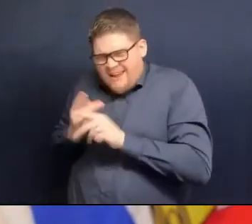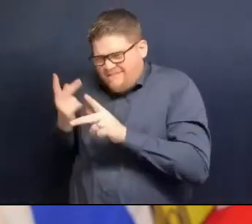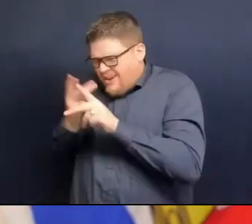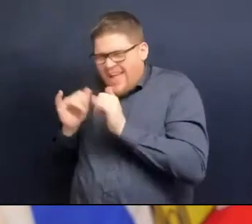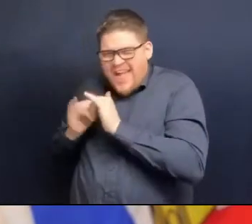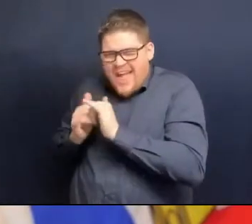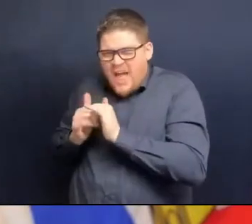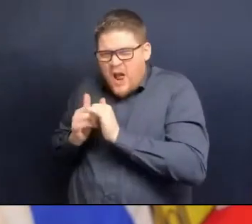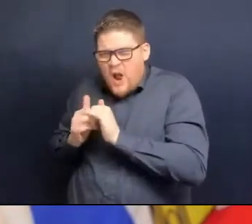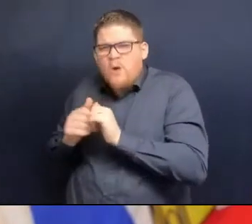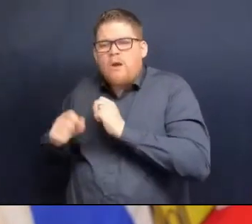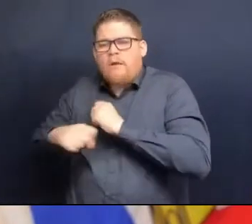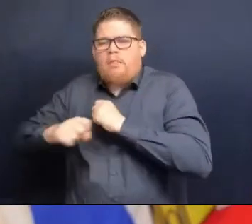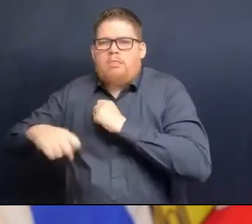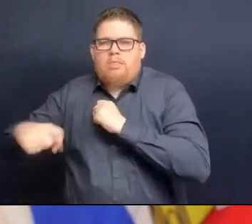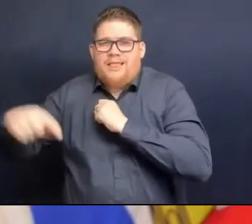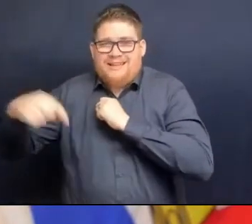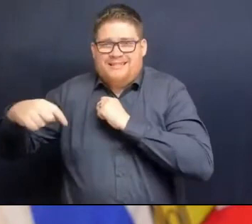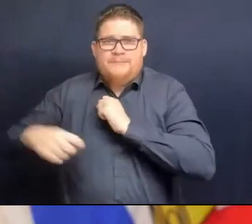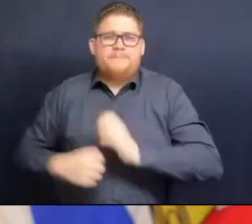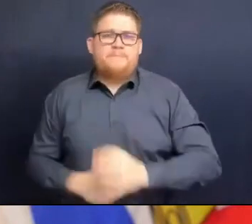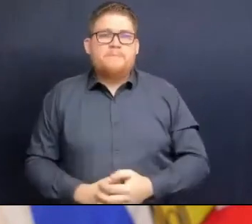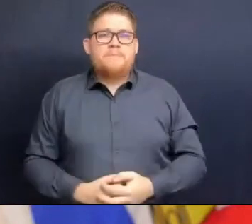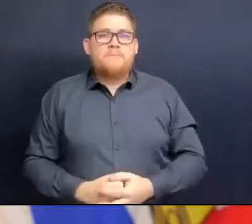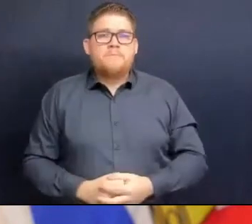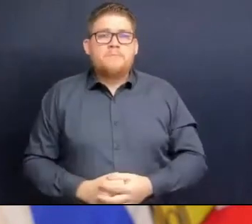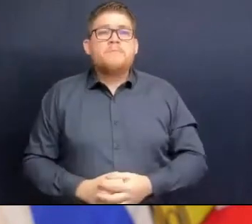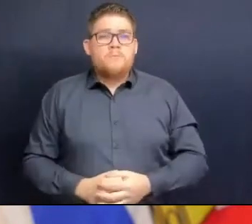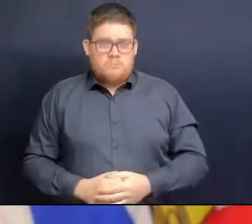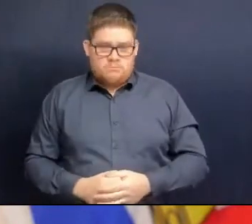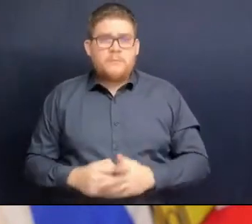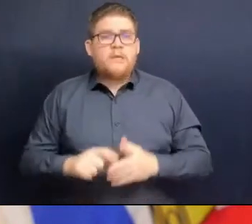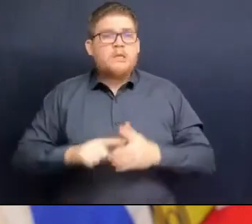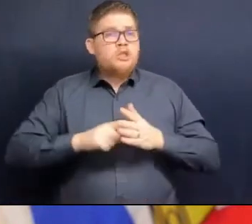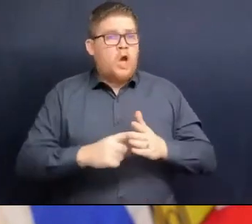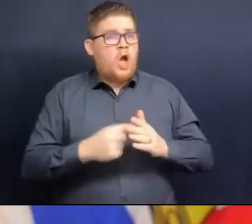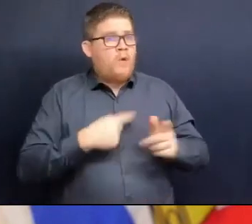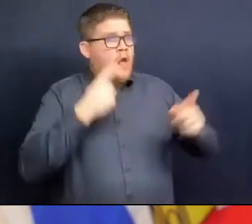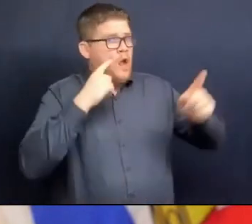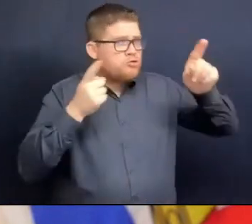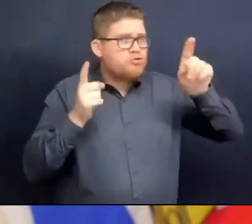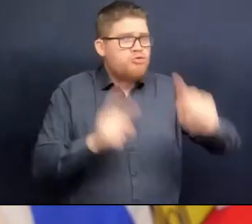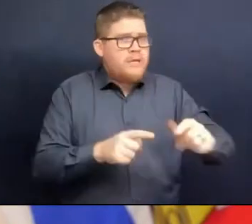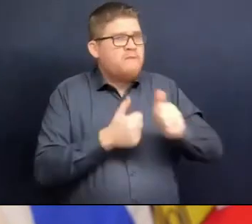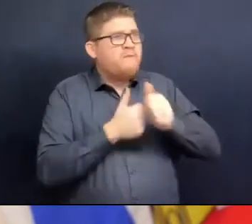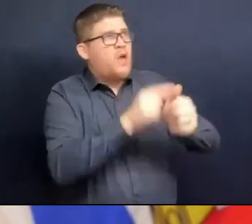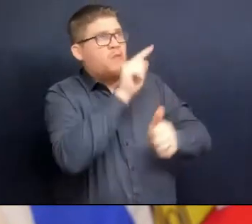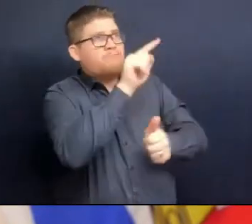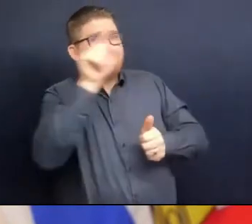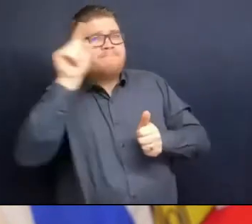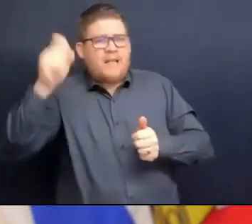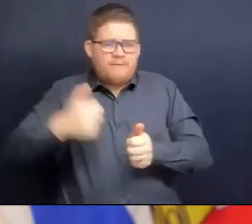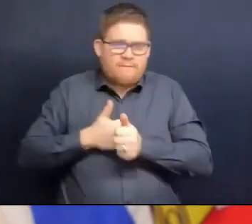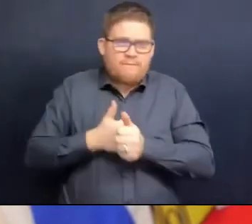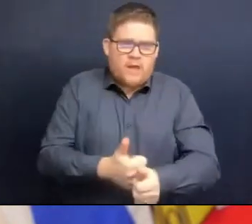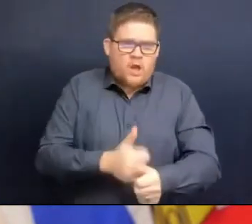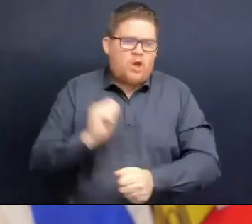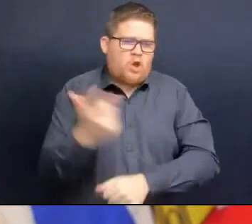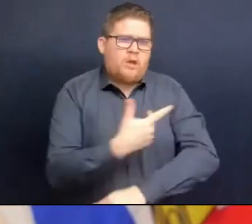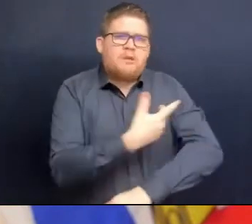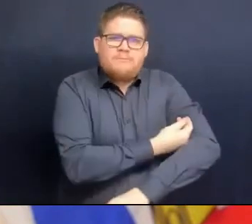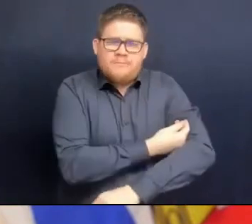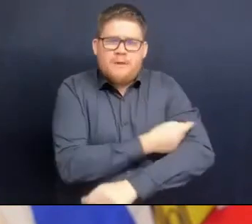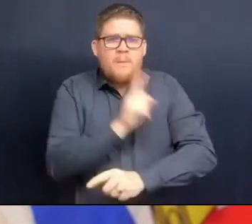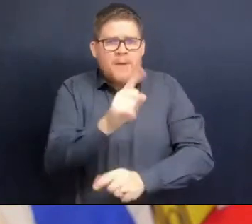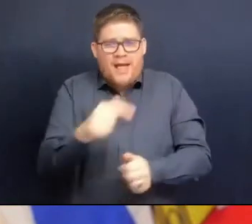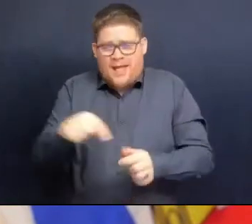It was not the intent. The intent has been agreed to from the very beginning, and it is an important long-term strategy.